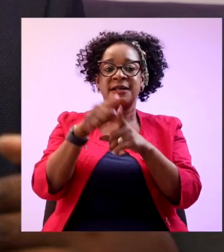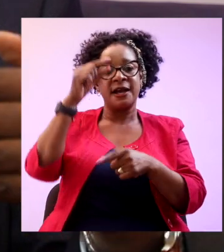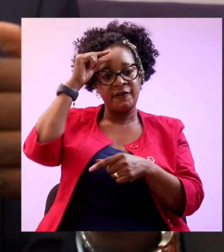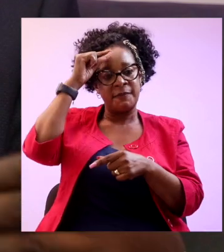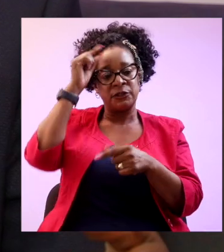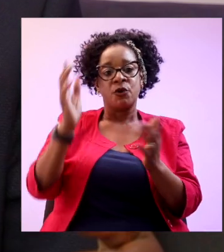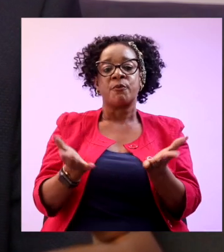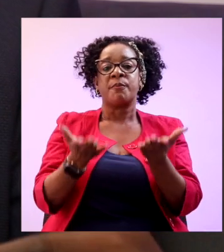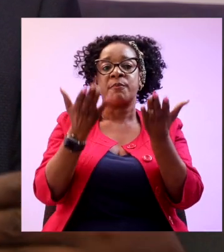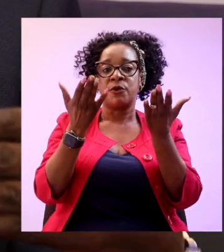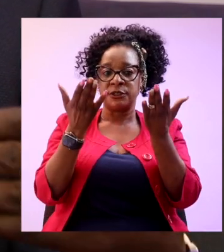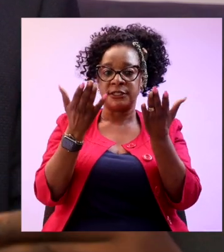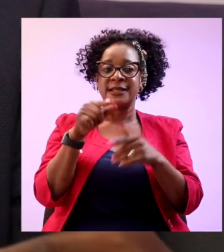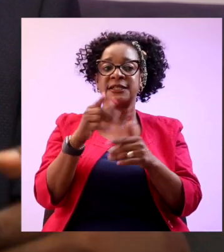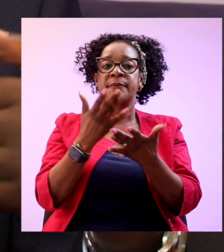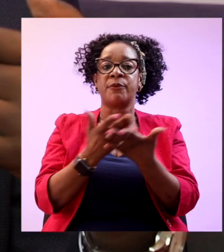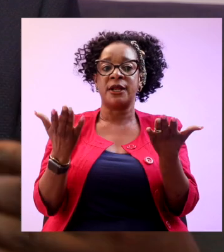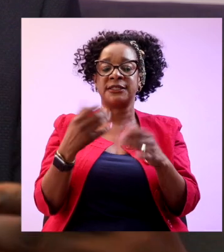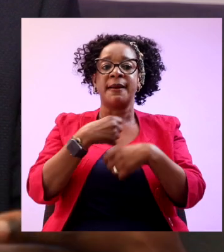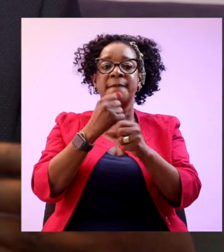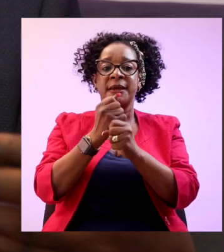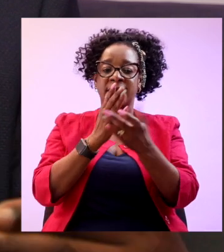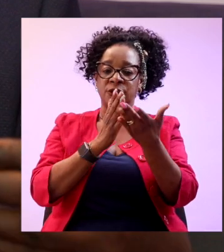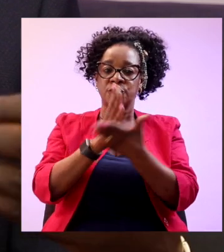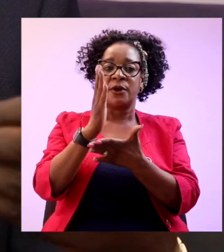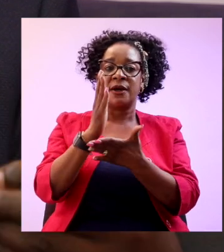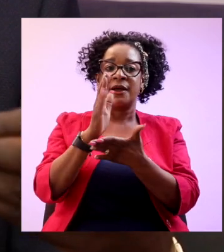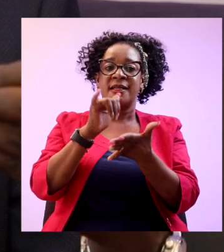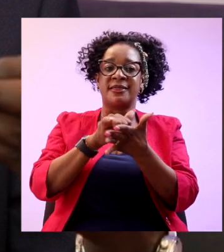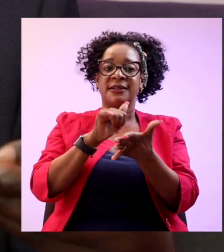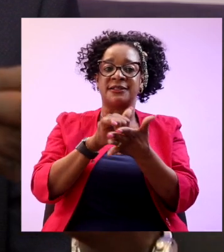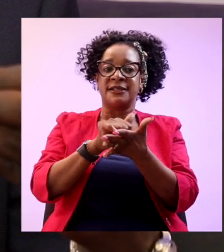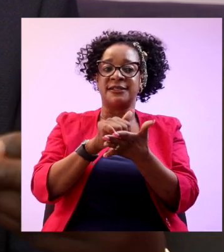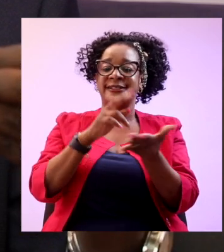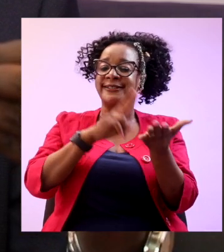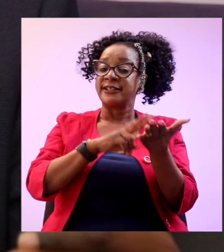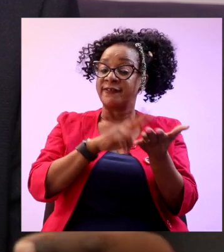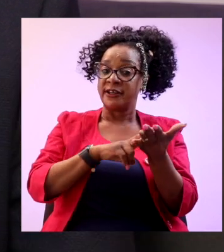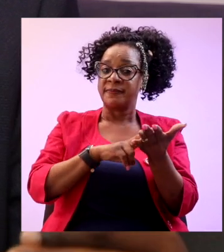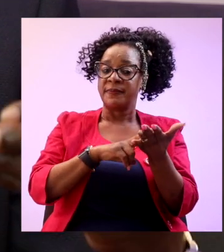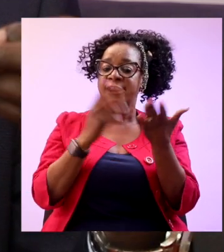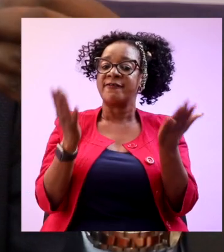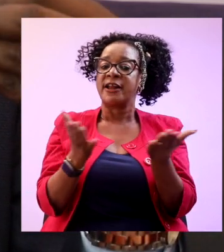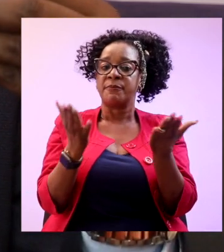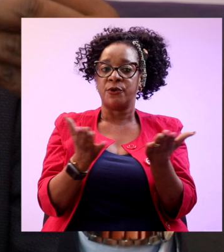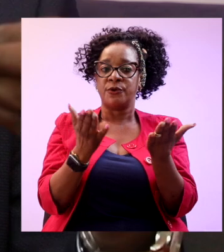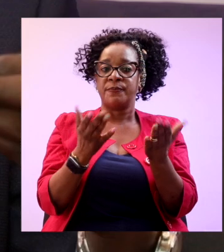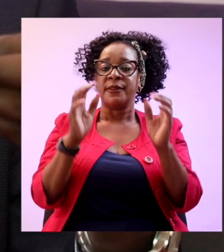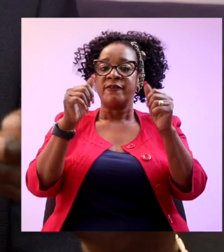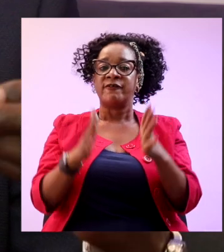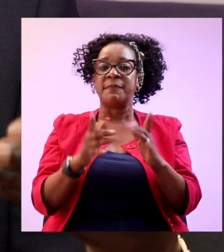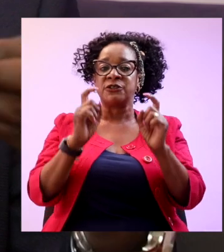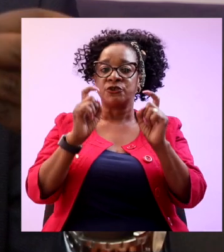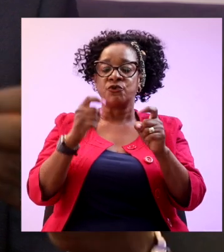government, promote this product by making sure the seeds are available, certified seeds are available. The